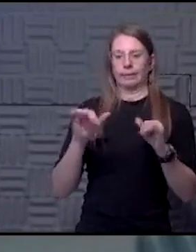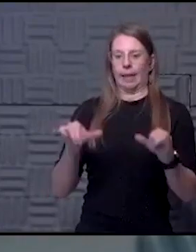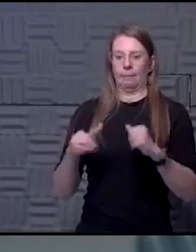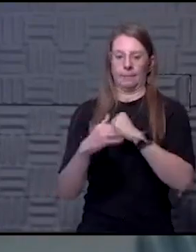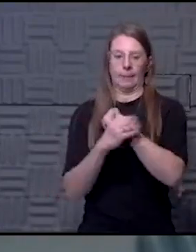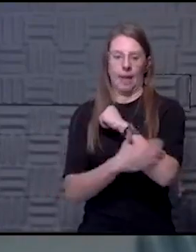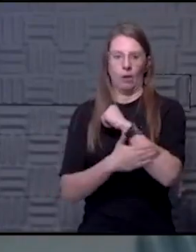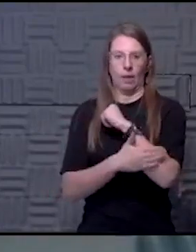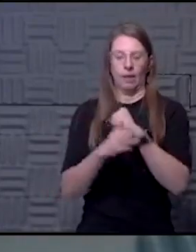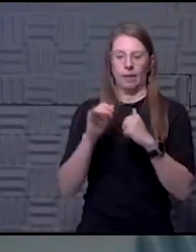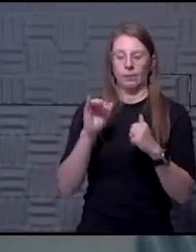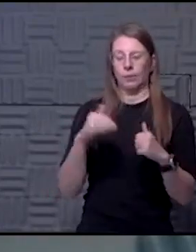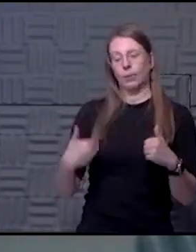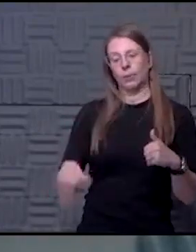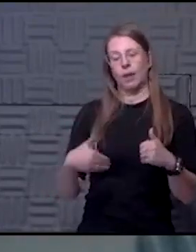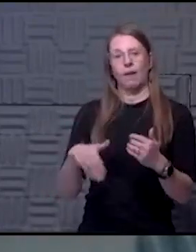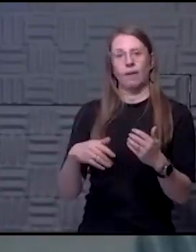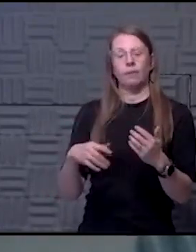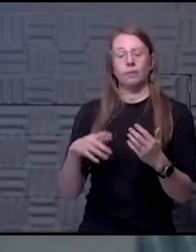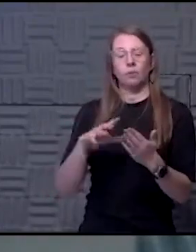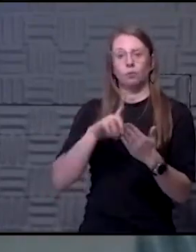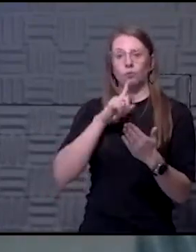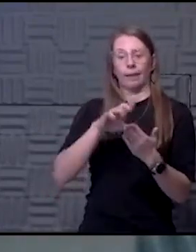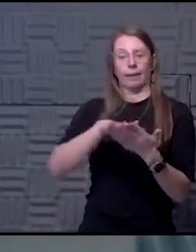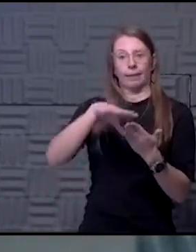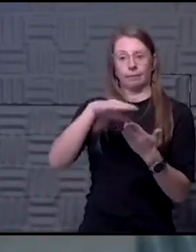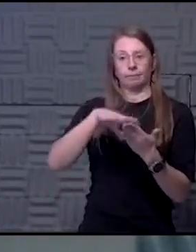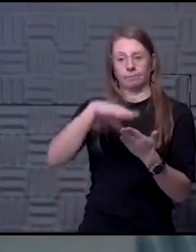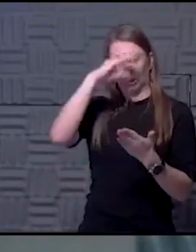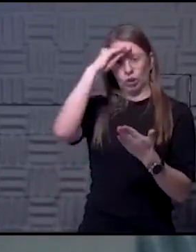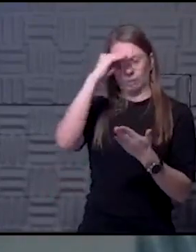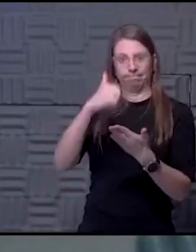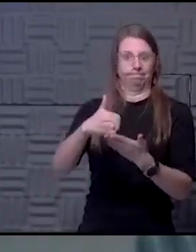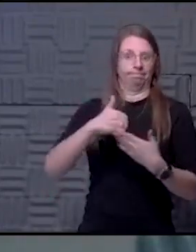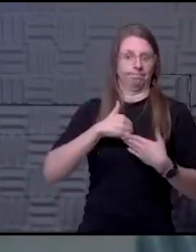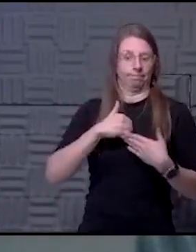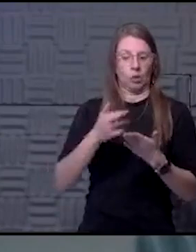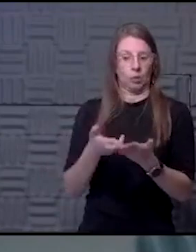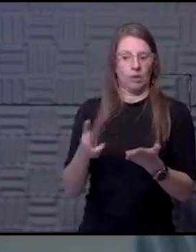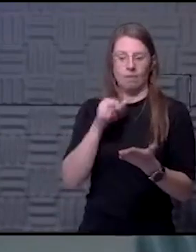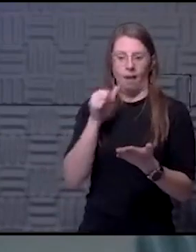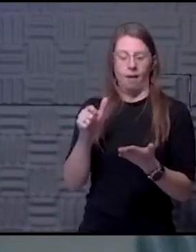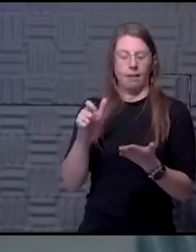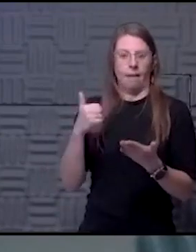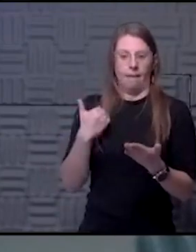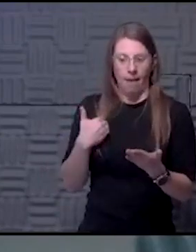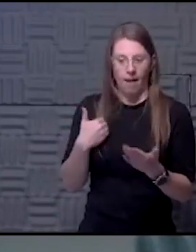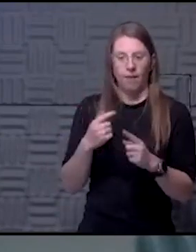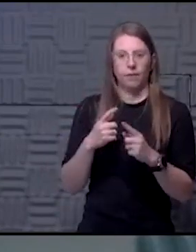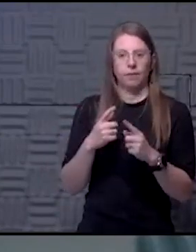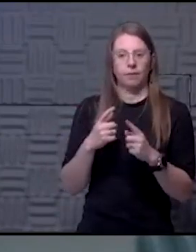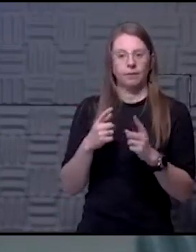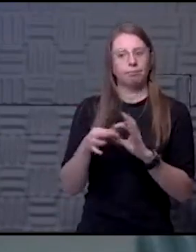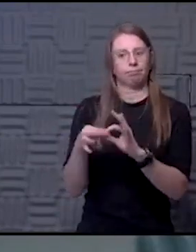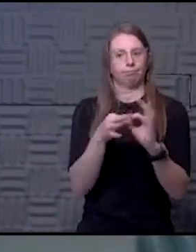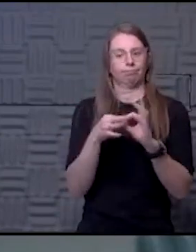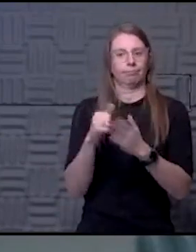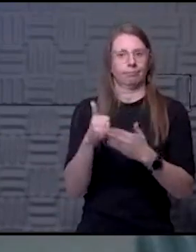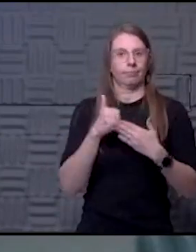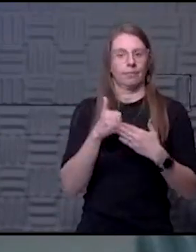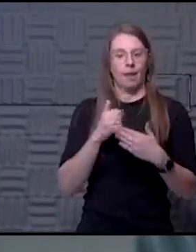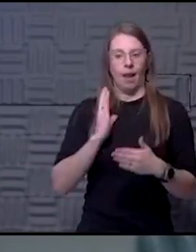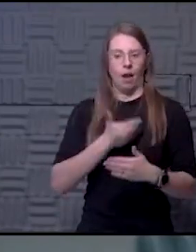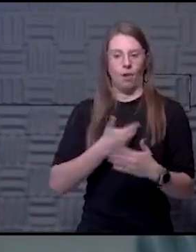that has particularly helped us at times when you don't know if you even have the resources necessary. I'll give you an example. Our health director was able